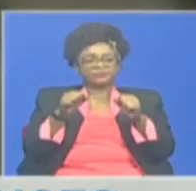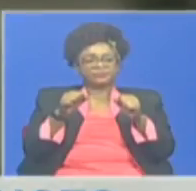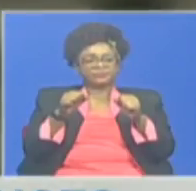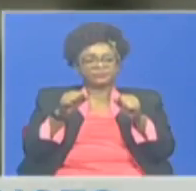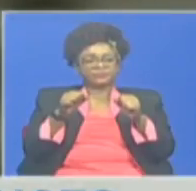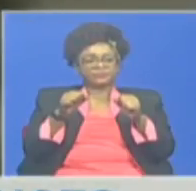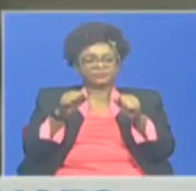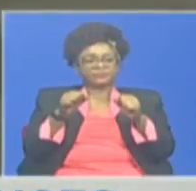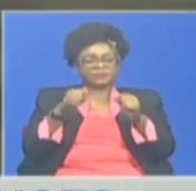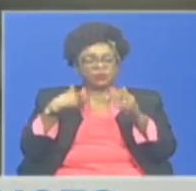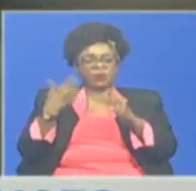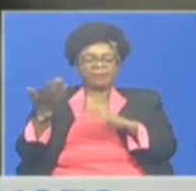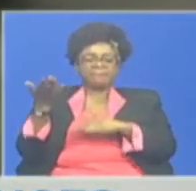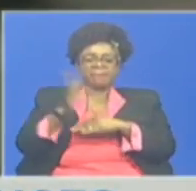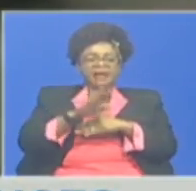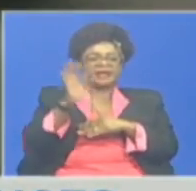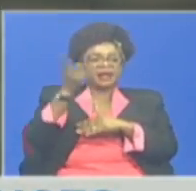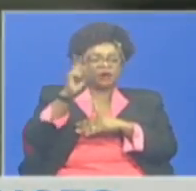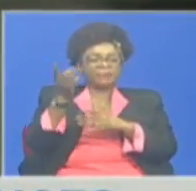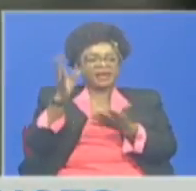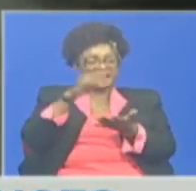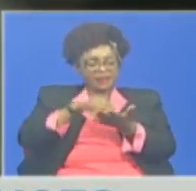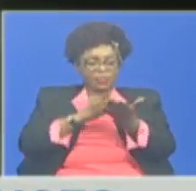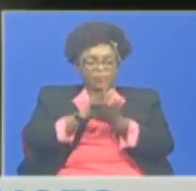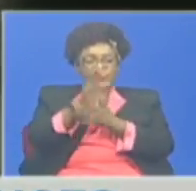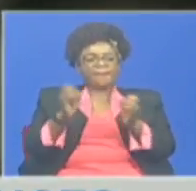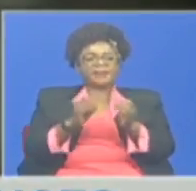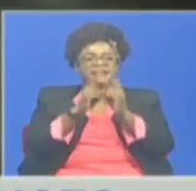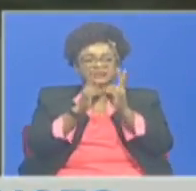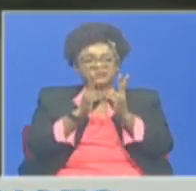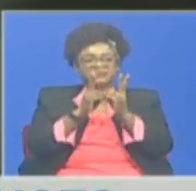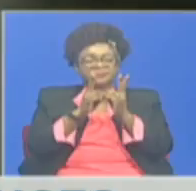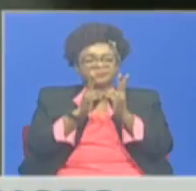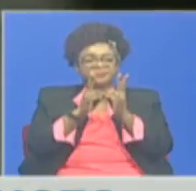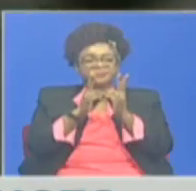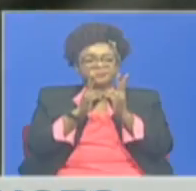We're back in Nairobi again through Paris on the